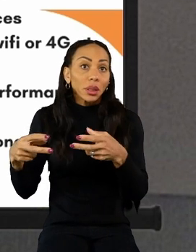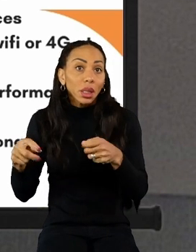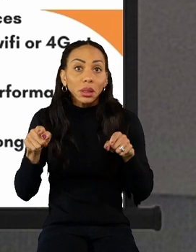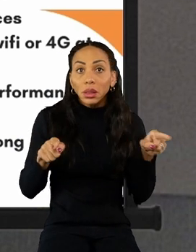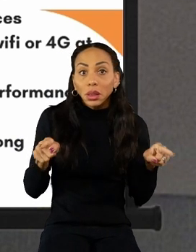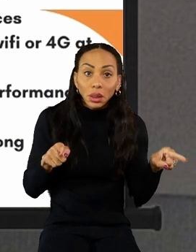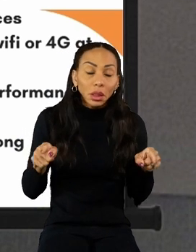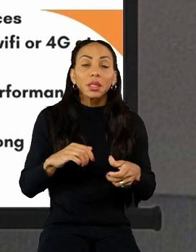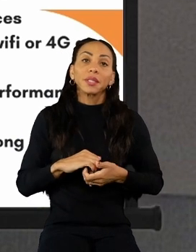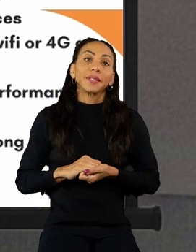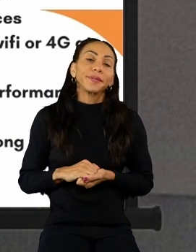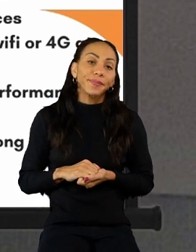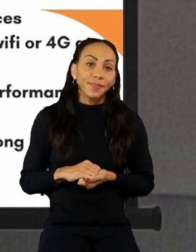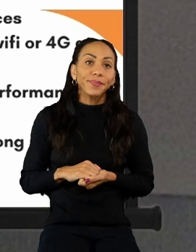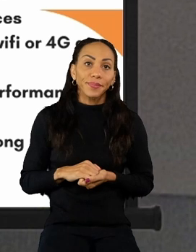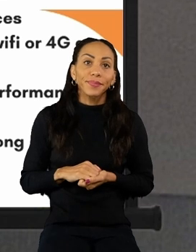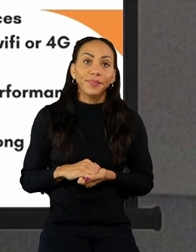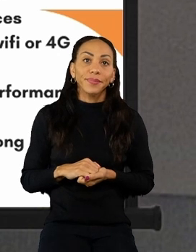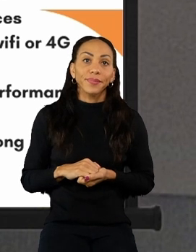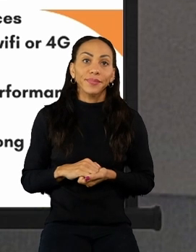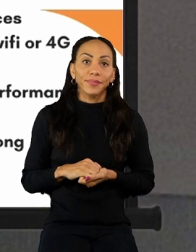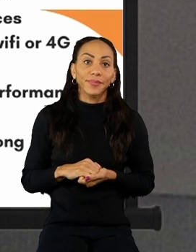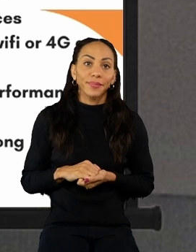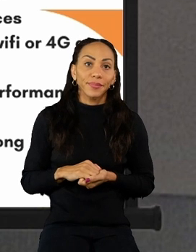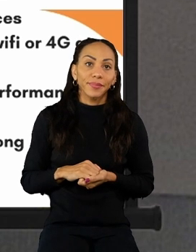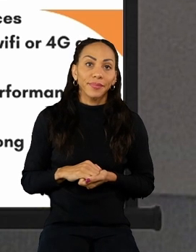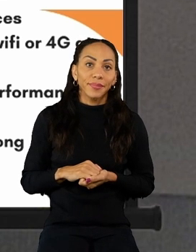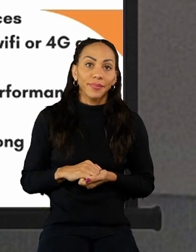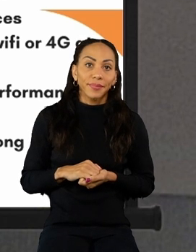involved. So the need for different sign languages, different subtitles.